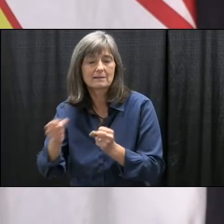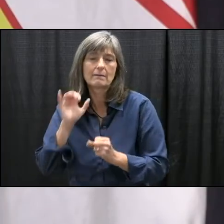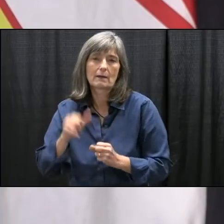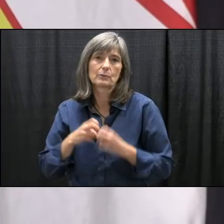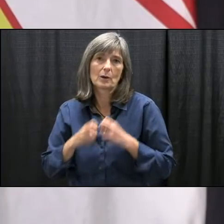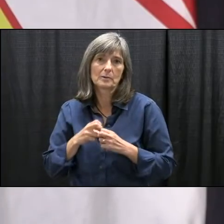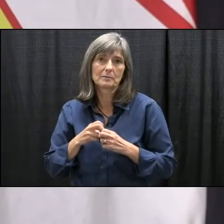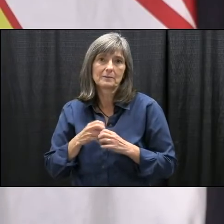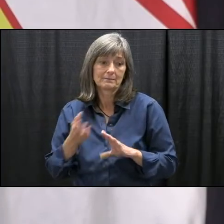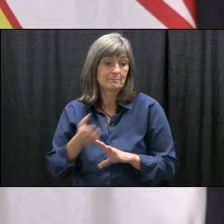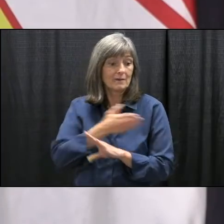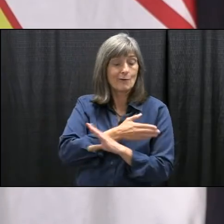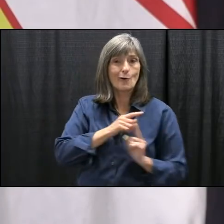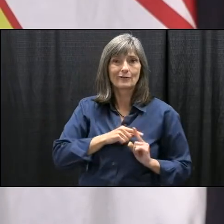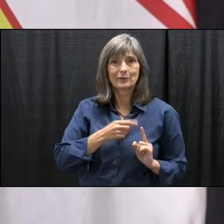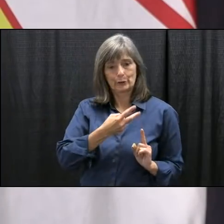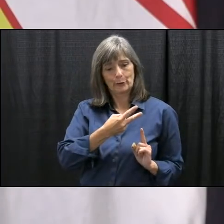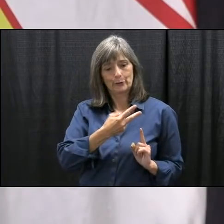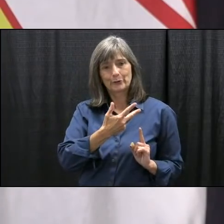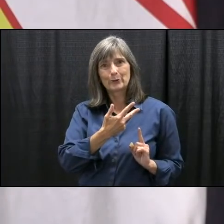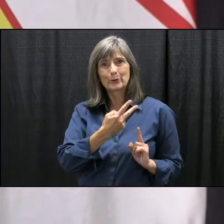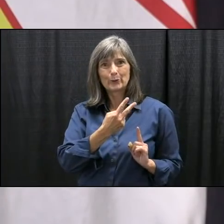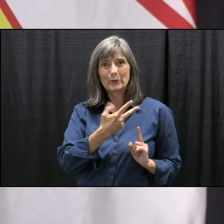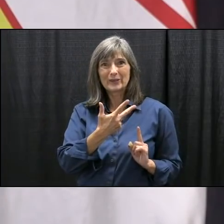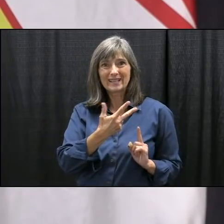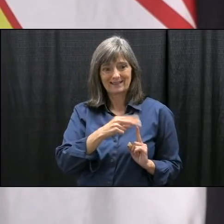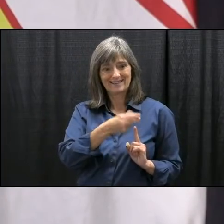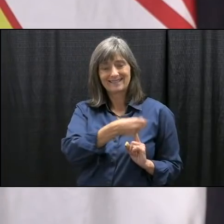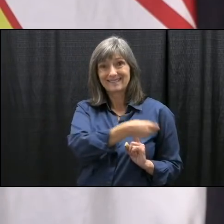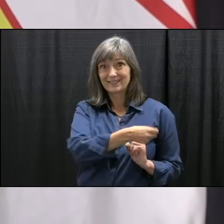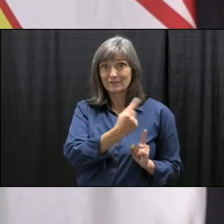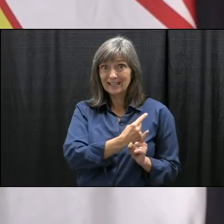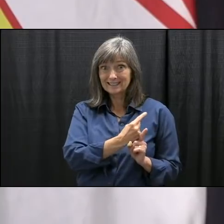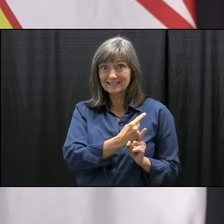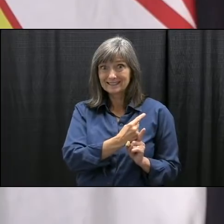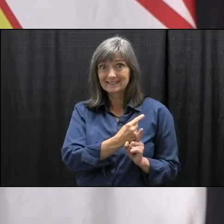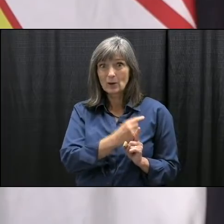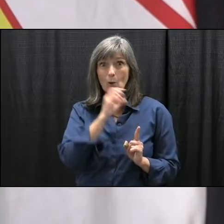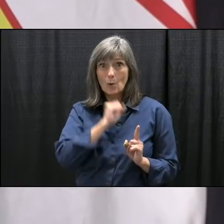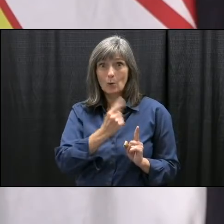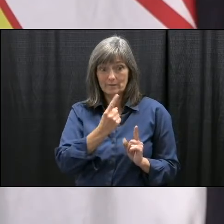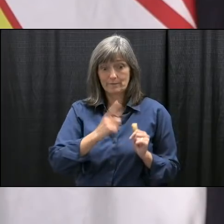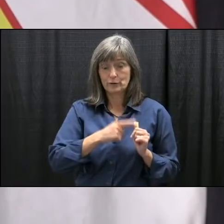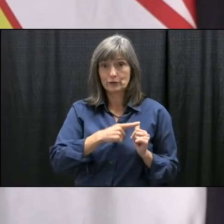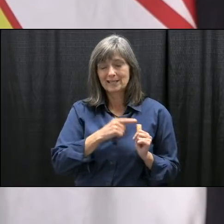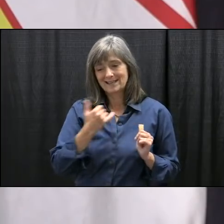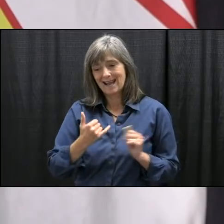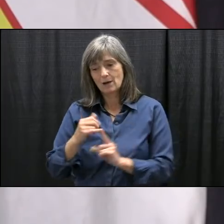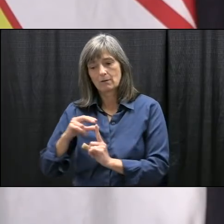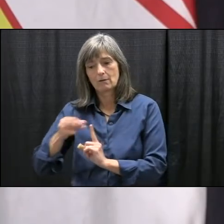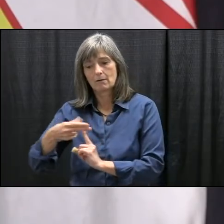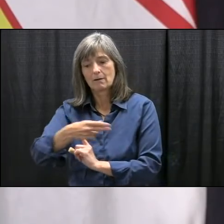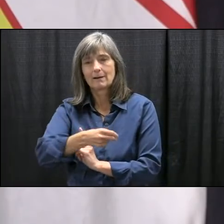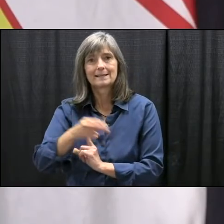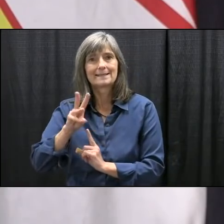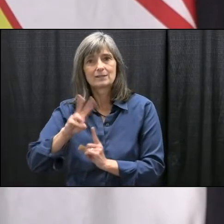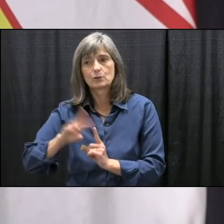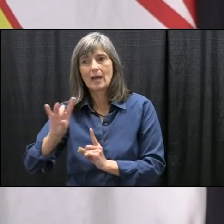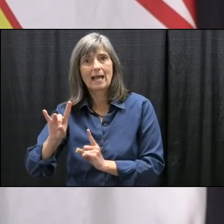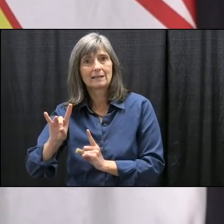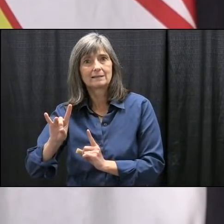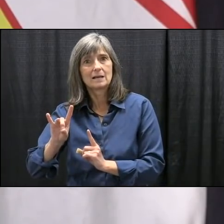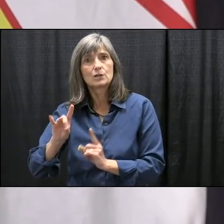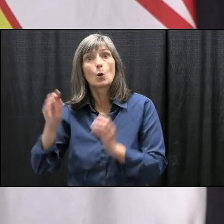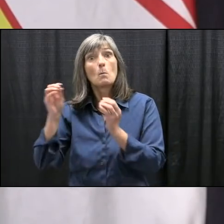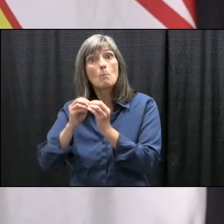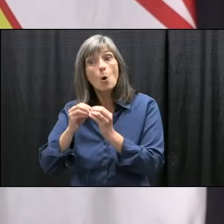if you're infected, your secondary infections would be about 2 to 3. Now it's about 6 to 8, and so because it's causing